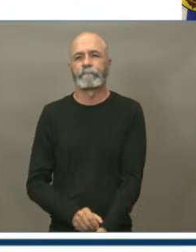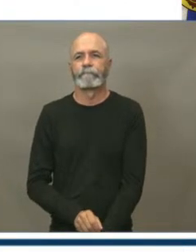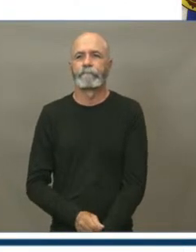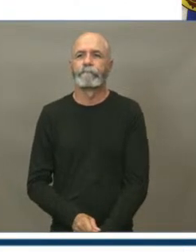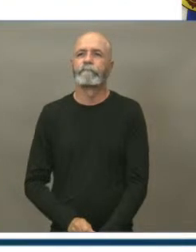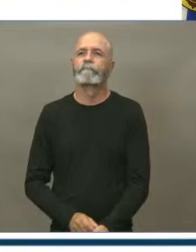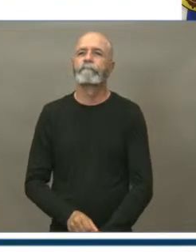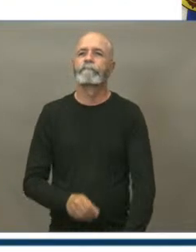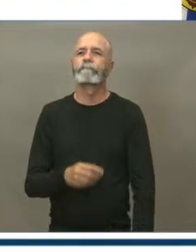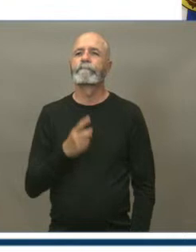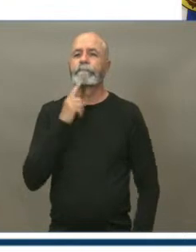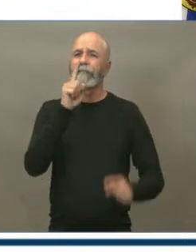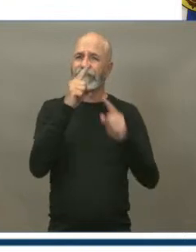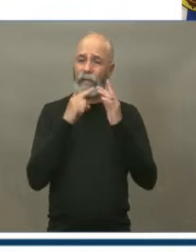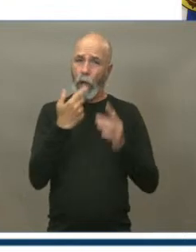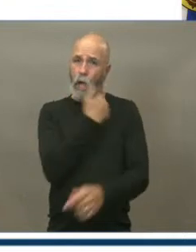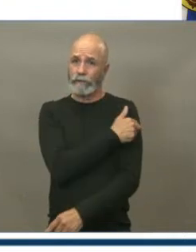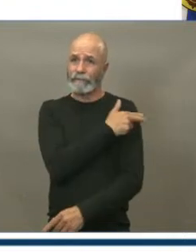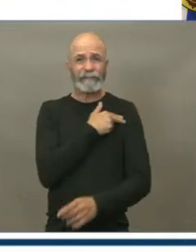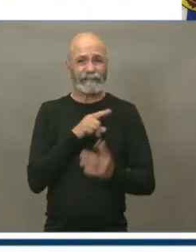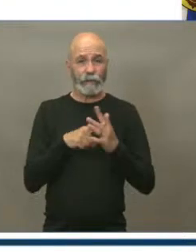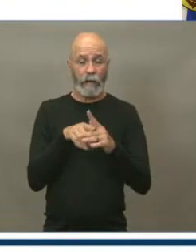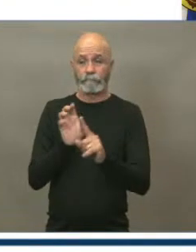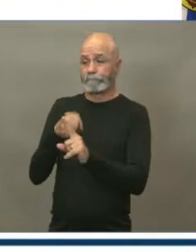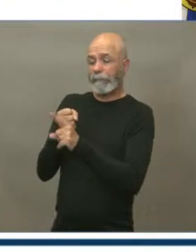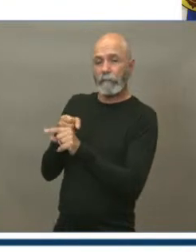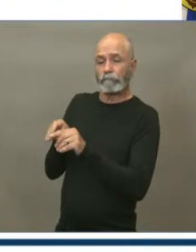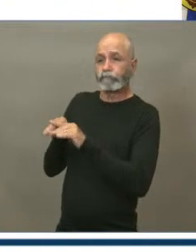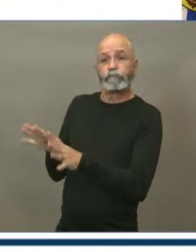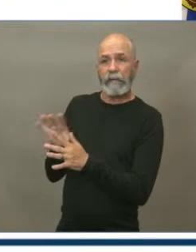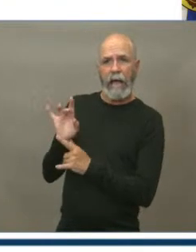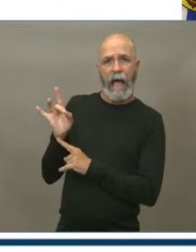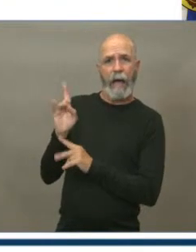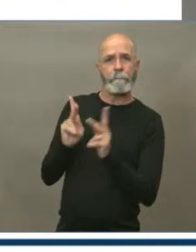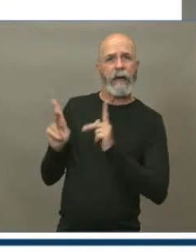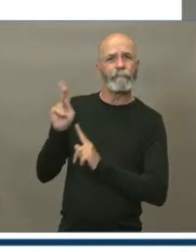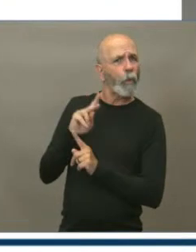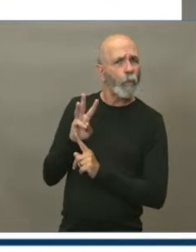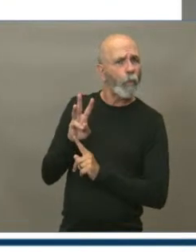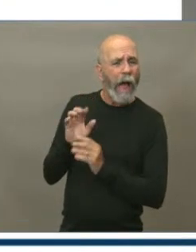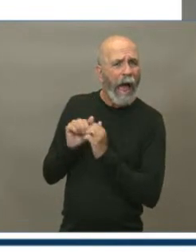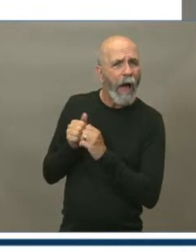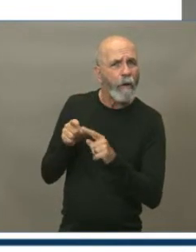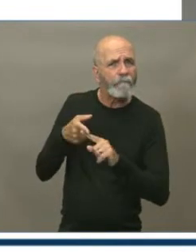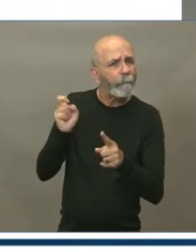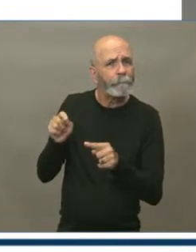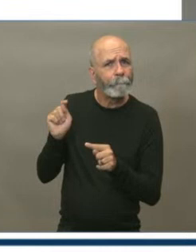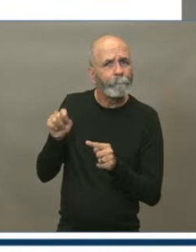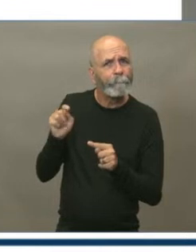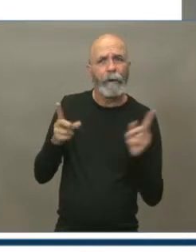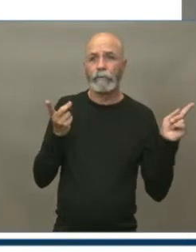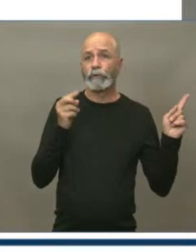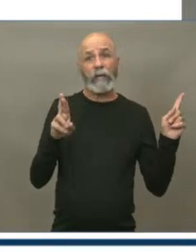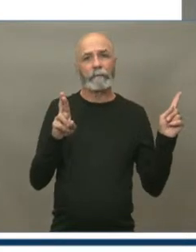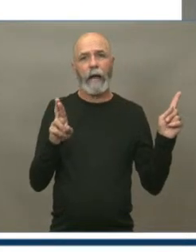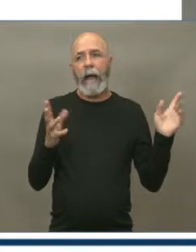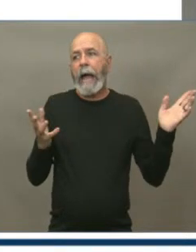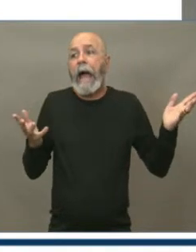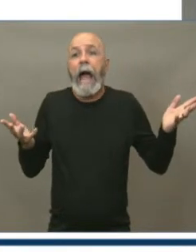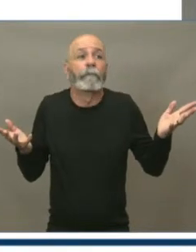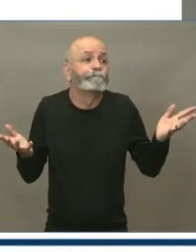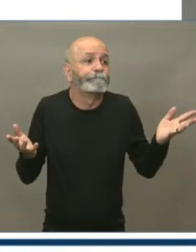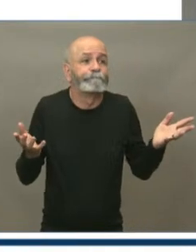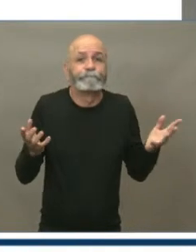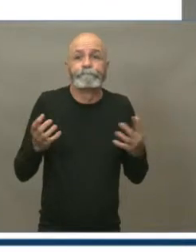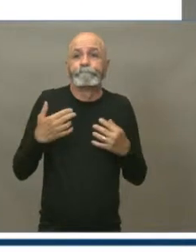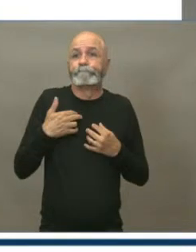hospital started. Do we have any information about that at this point? There's no firm conclusion on this. It's quite